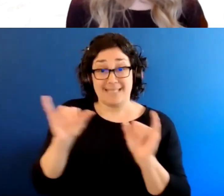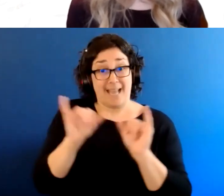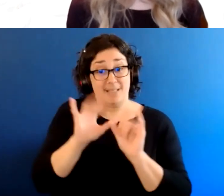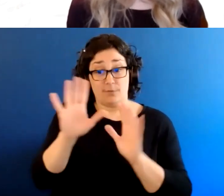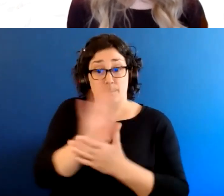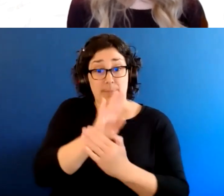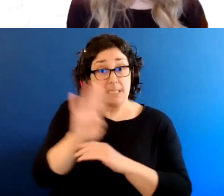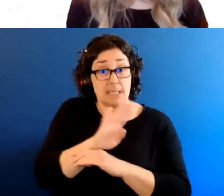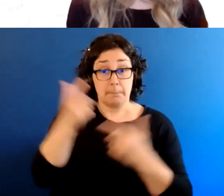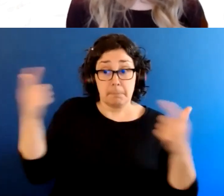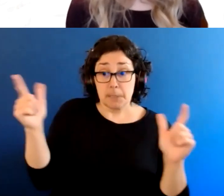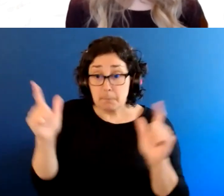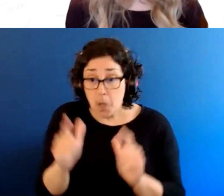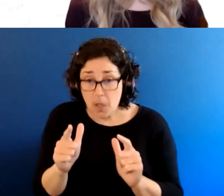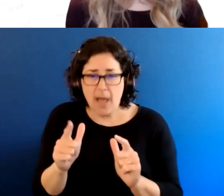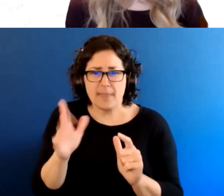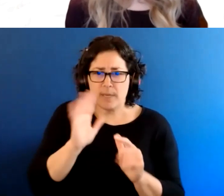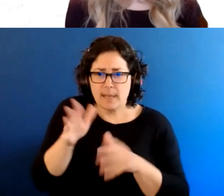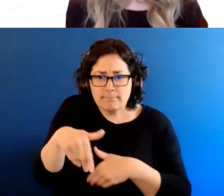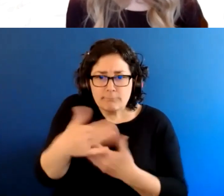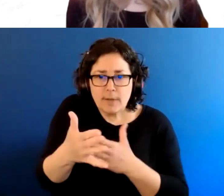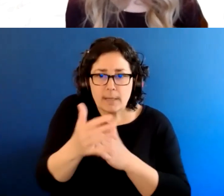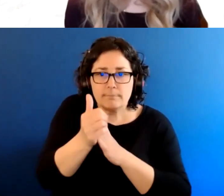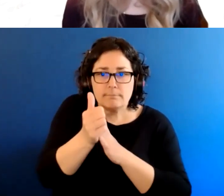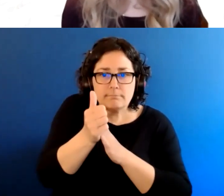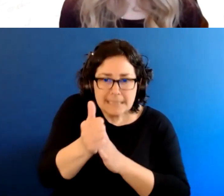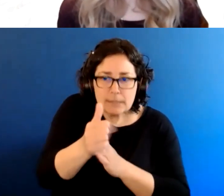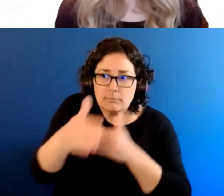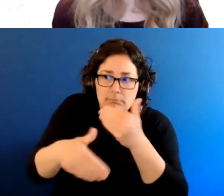that we can best direct you, as I mentioned previously.